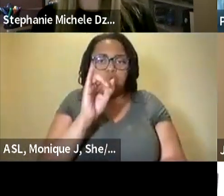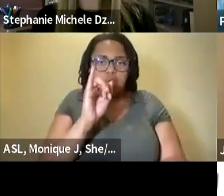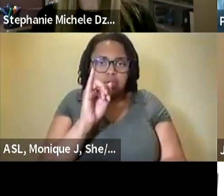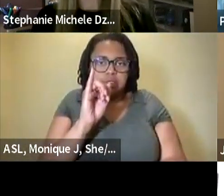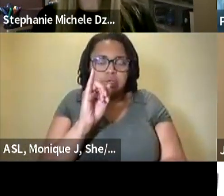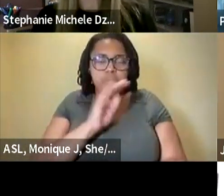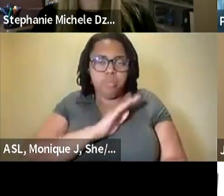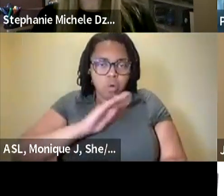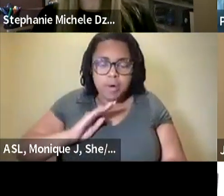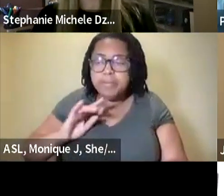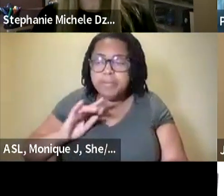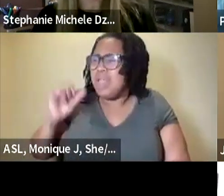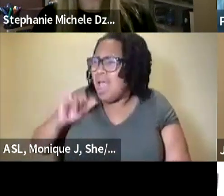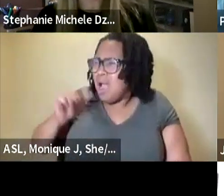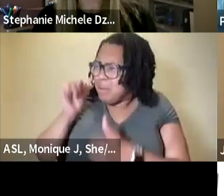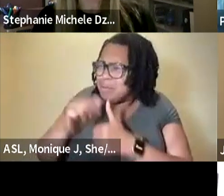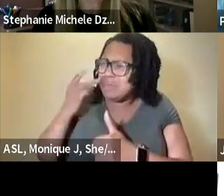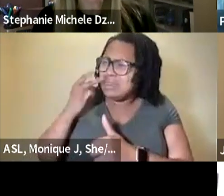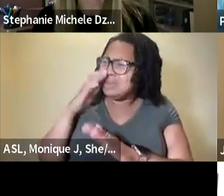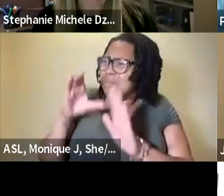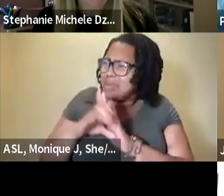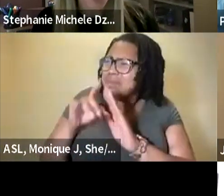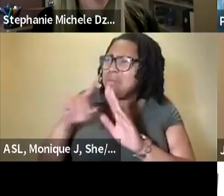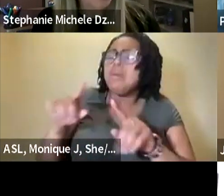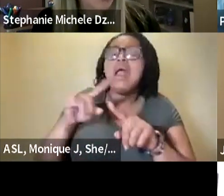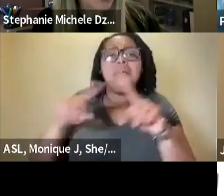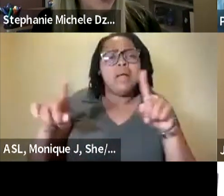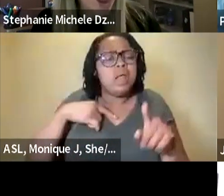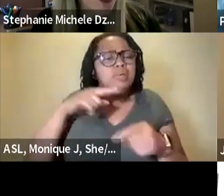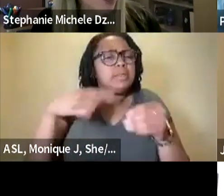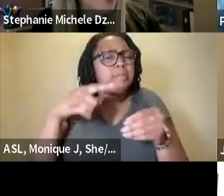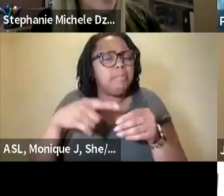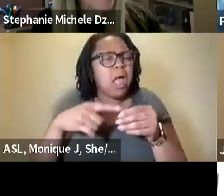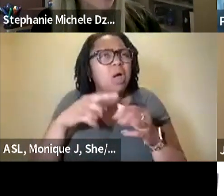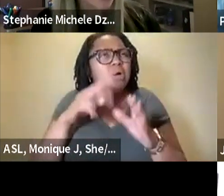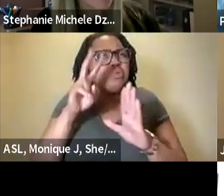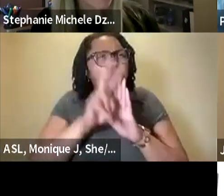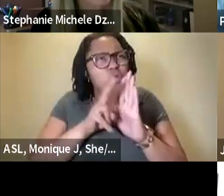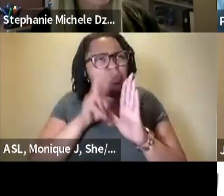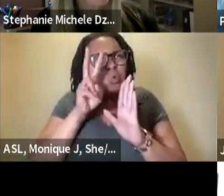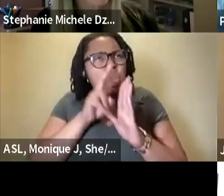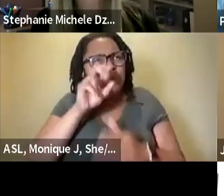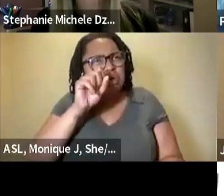And it was about, correct me if I'm wrong, about 2 hours, Stephanie.